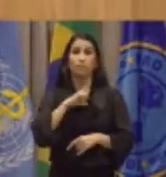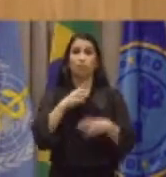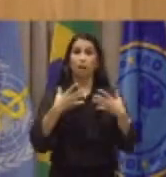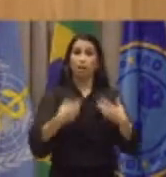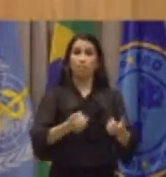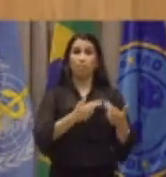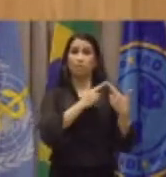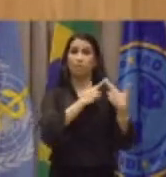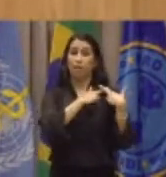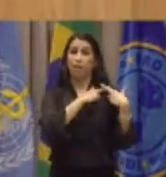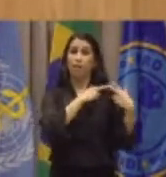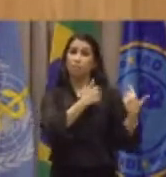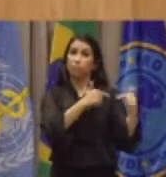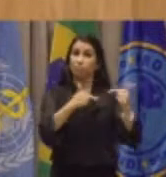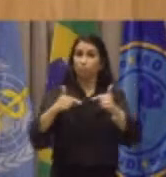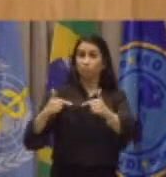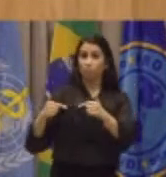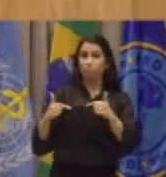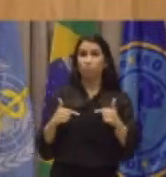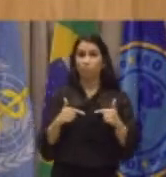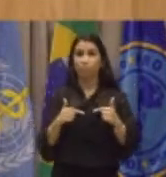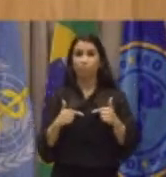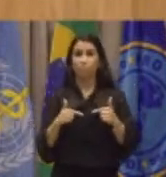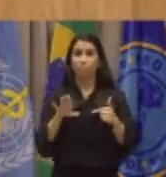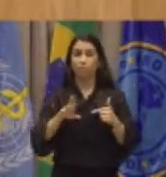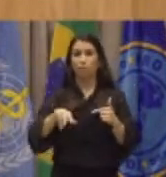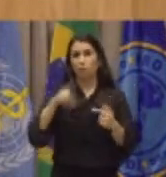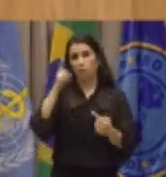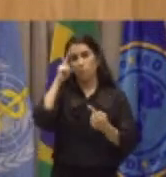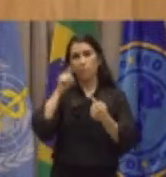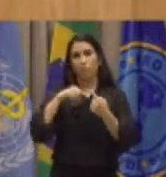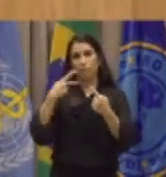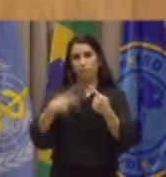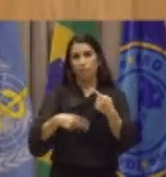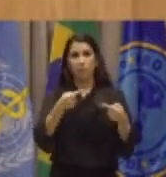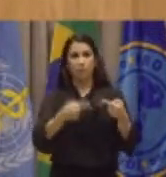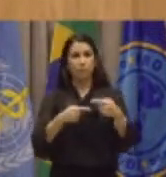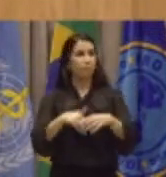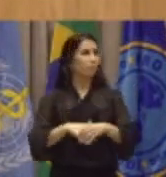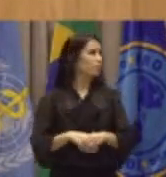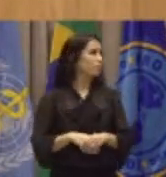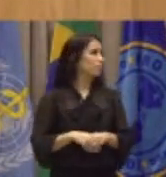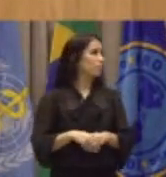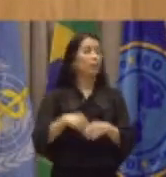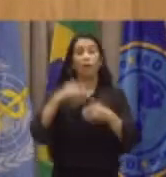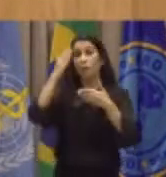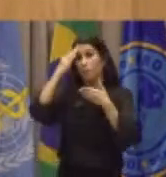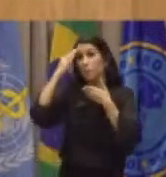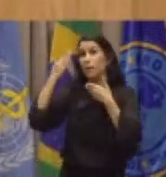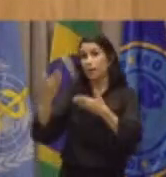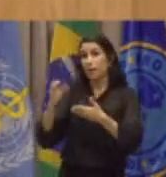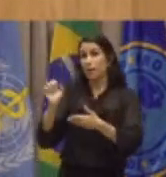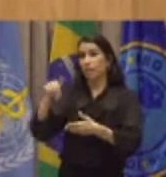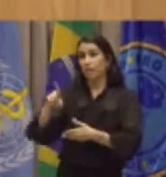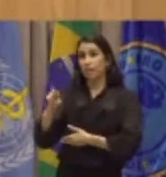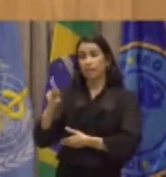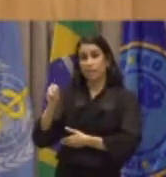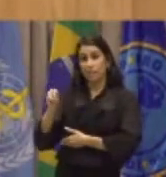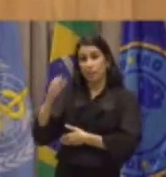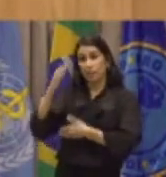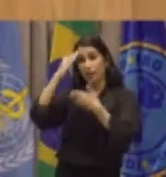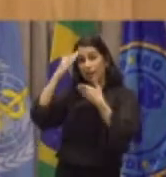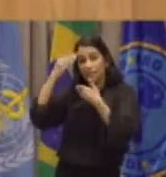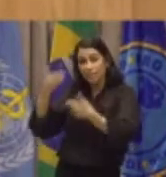the responsibility for a series of tasks. But okay, this is not the purpose of this seminar. I would like to thank you,